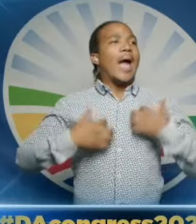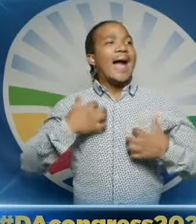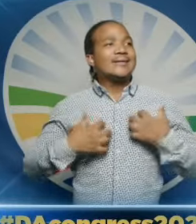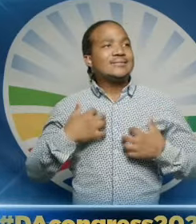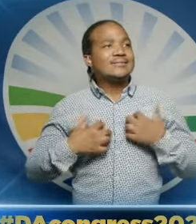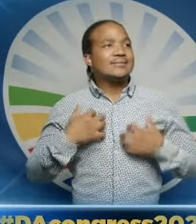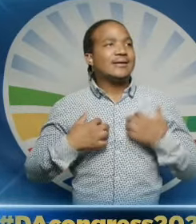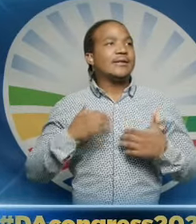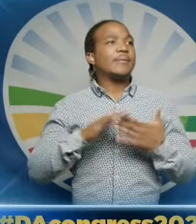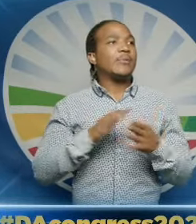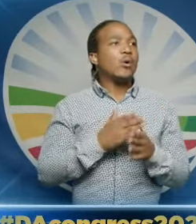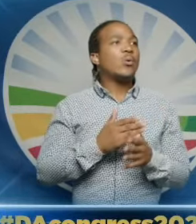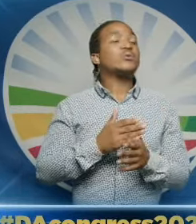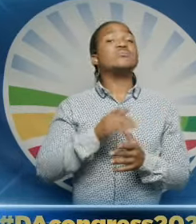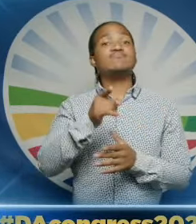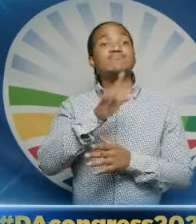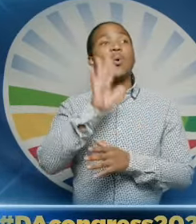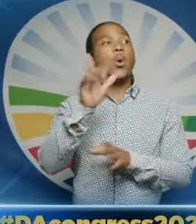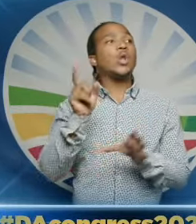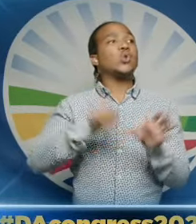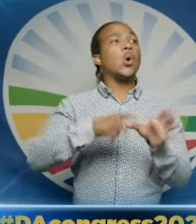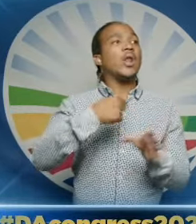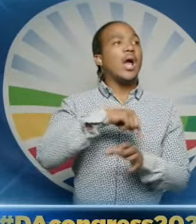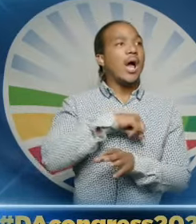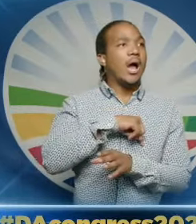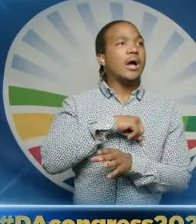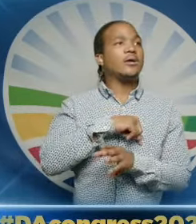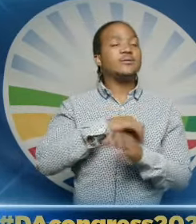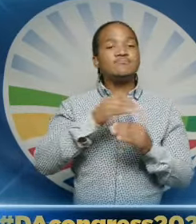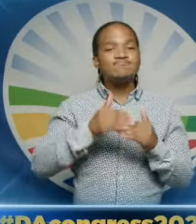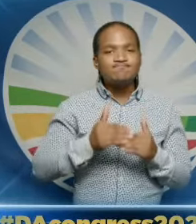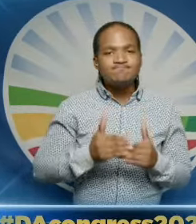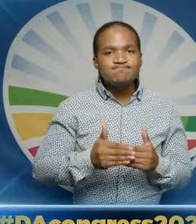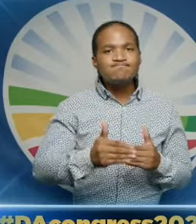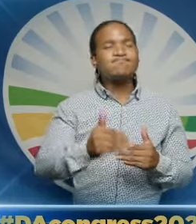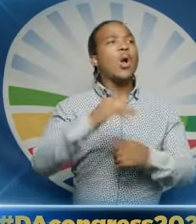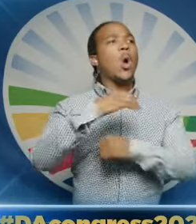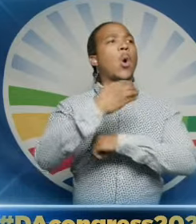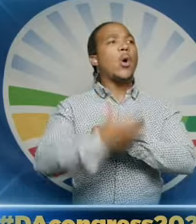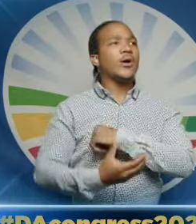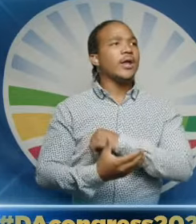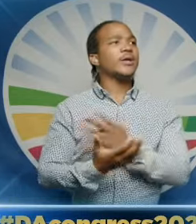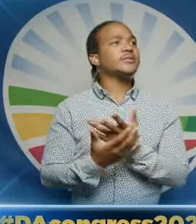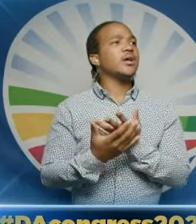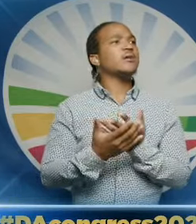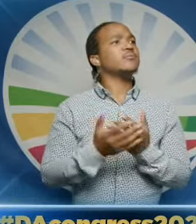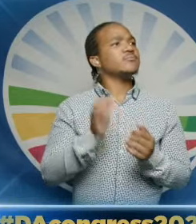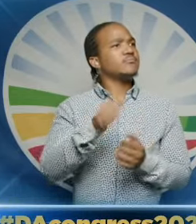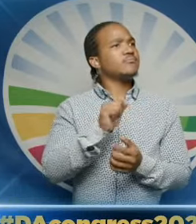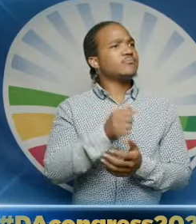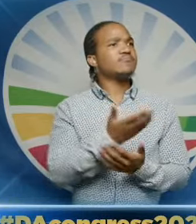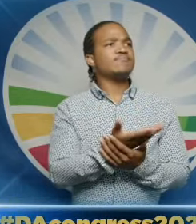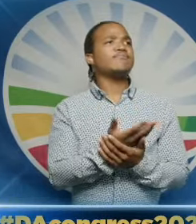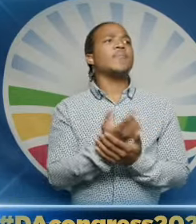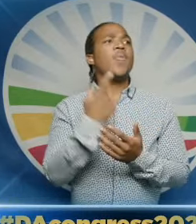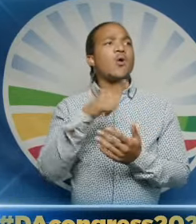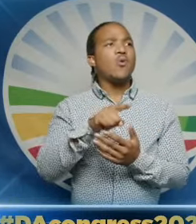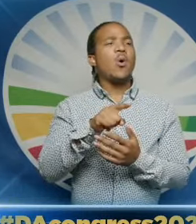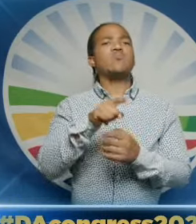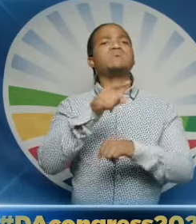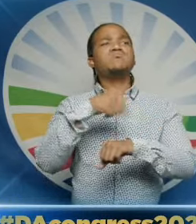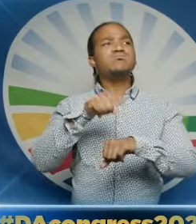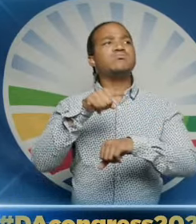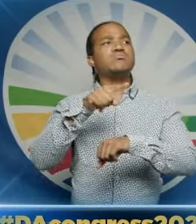because Marlene will also be joining us over this particular Congress to share some of her thoughts around